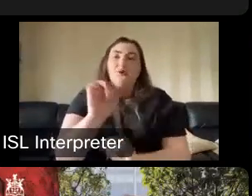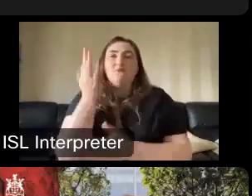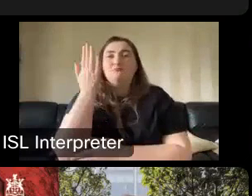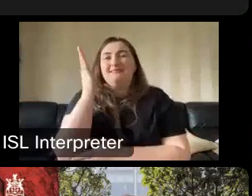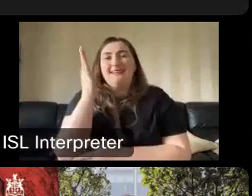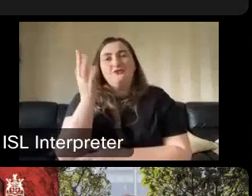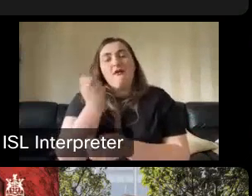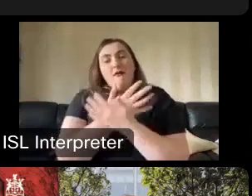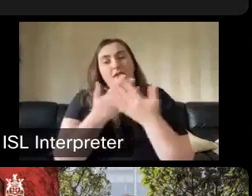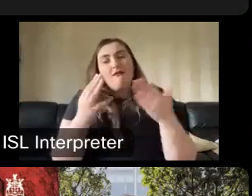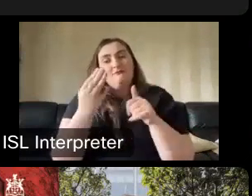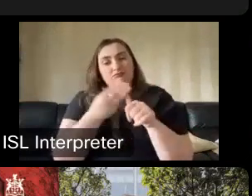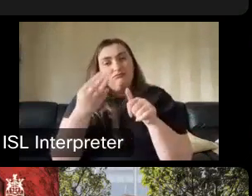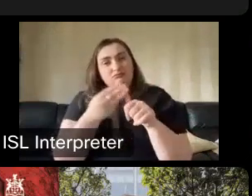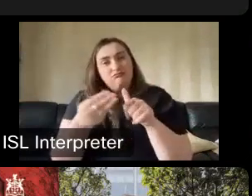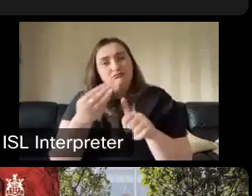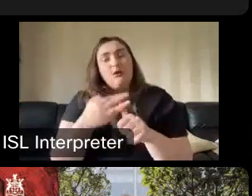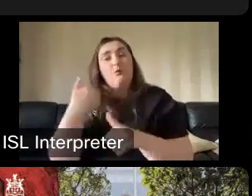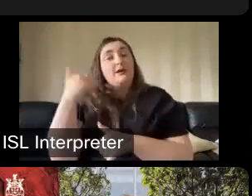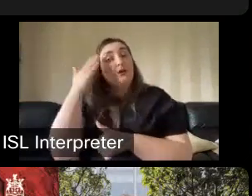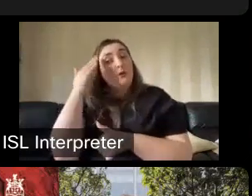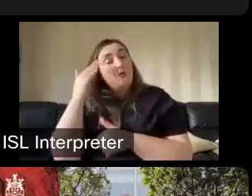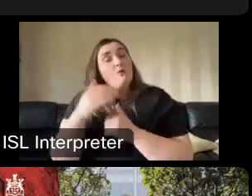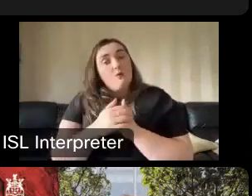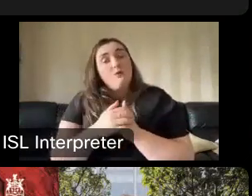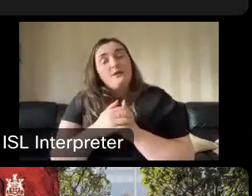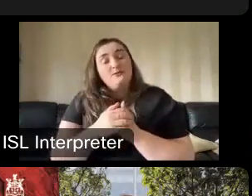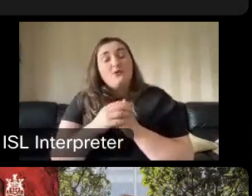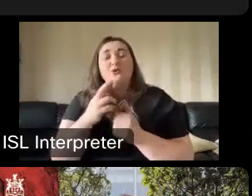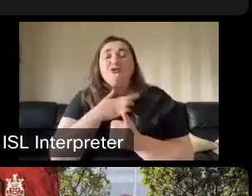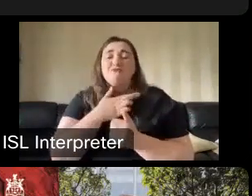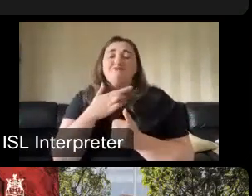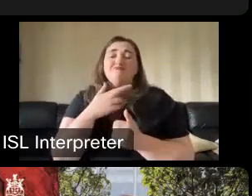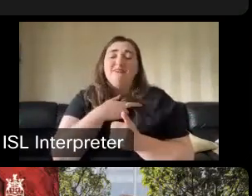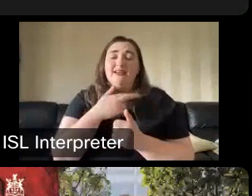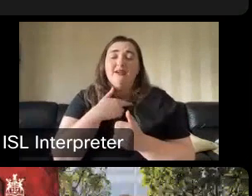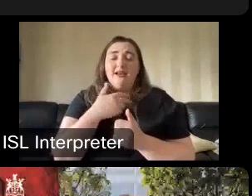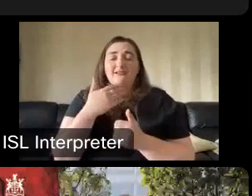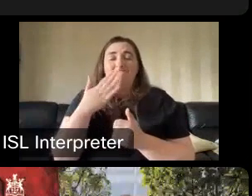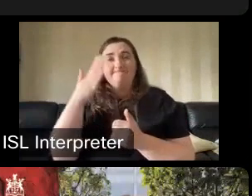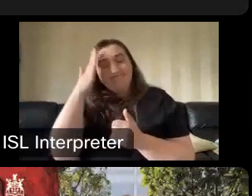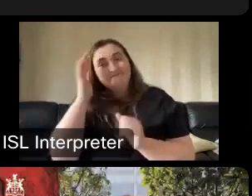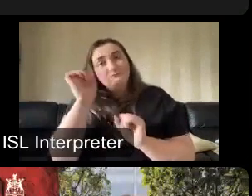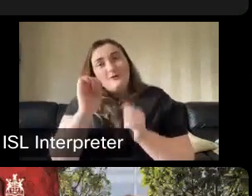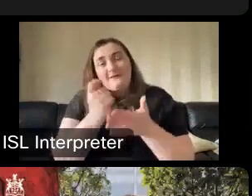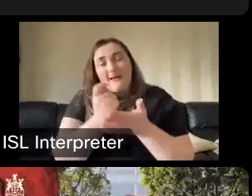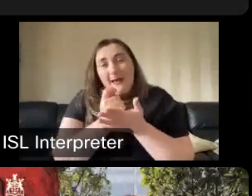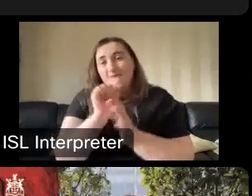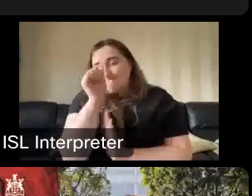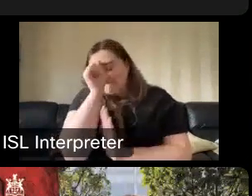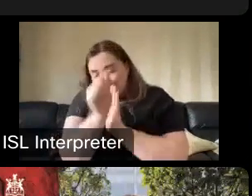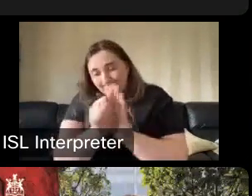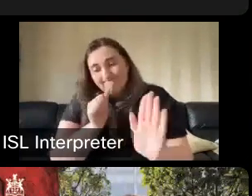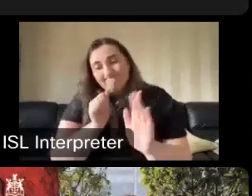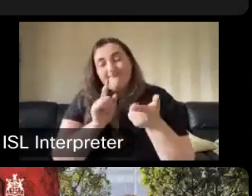of preparation goes into it. So just to that we really acknowledge your time, your expertise, and your kindness, and